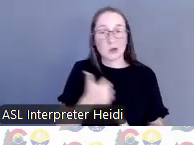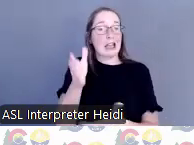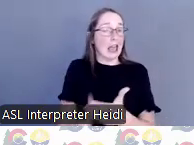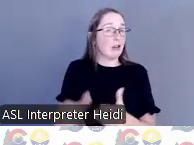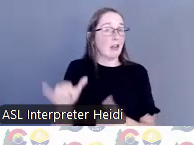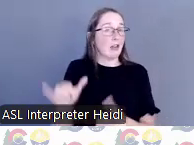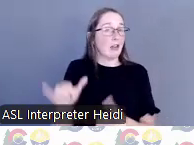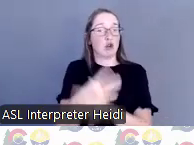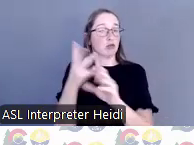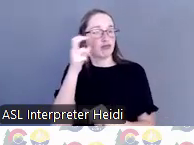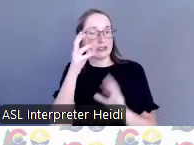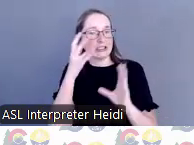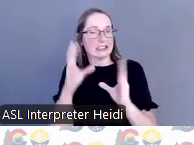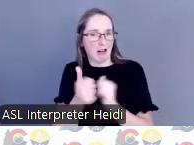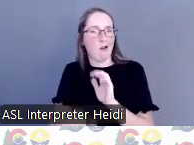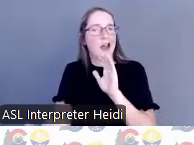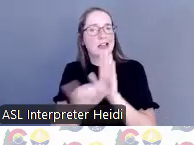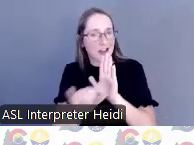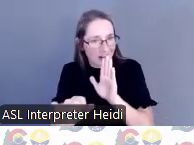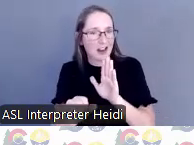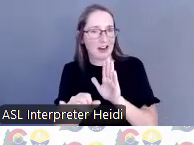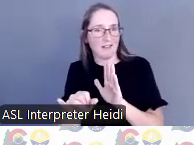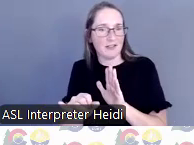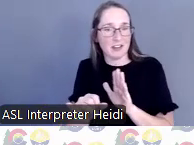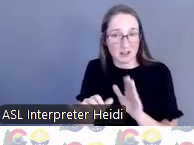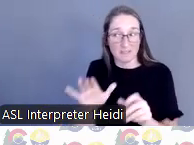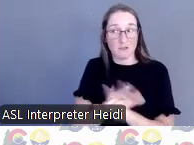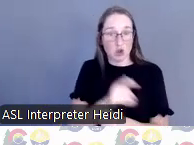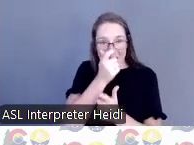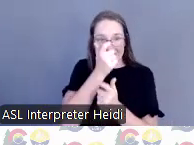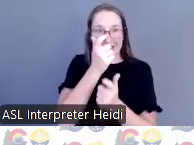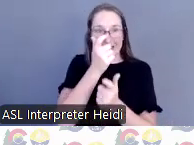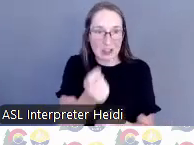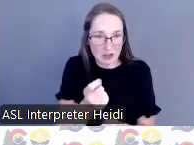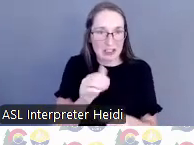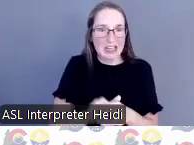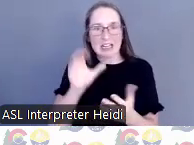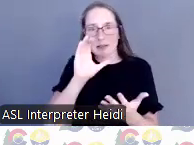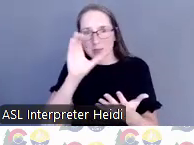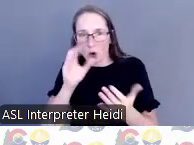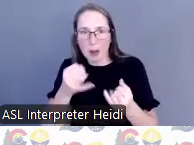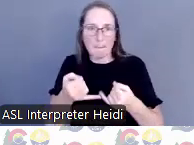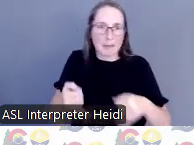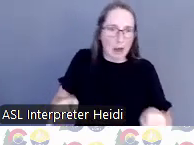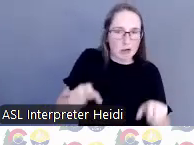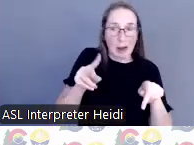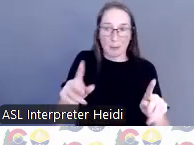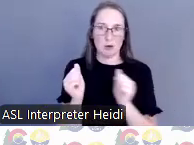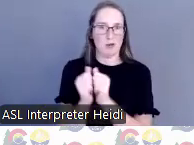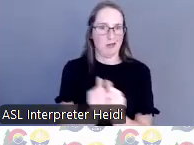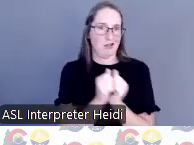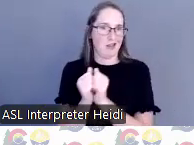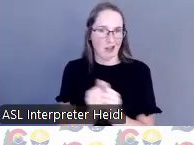we ended the virtual listening session by identifying that there is continued interest in exploring these boundaries and